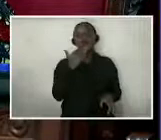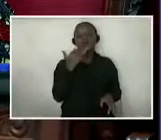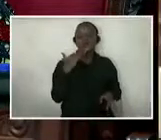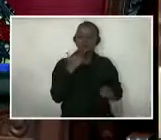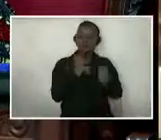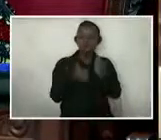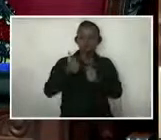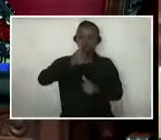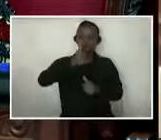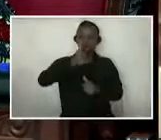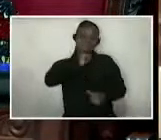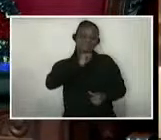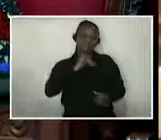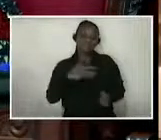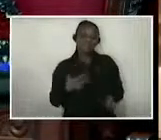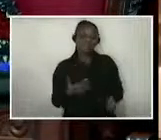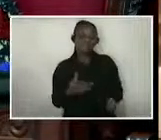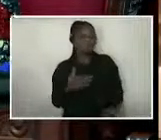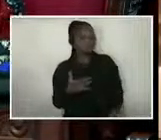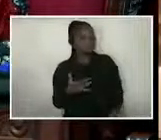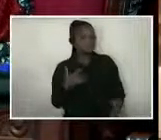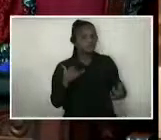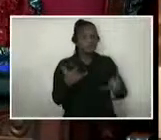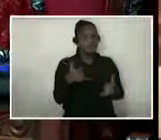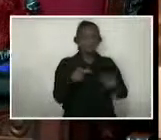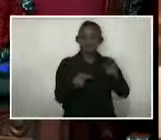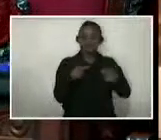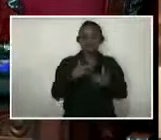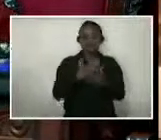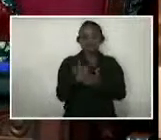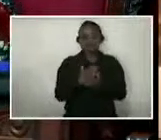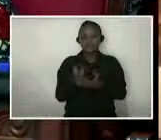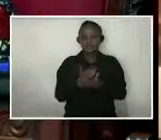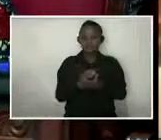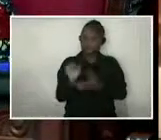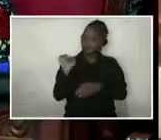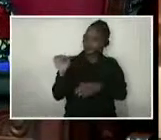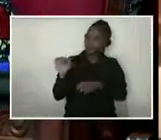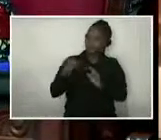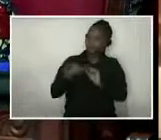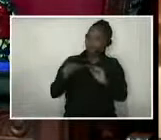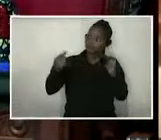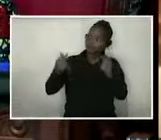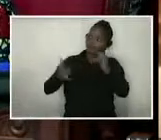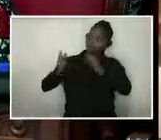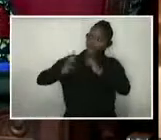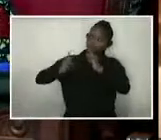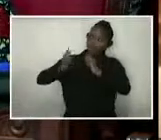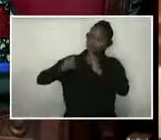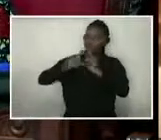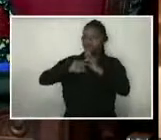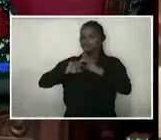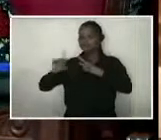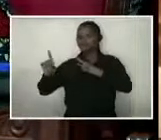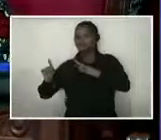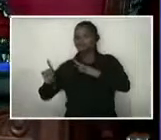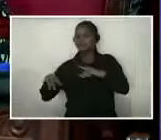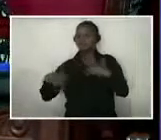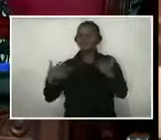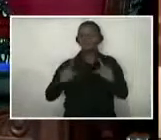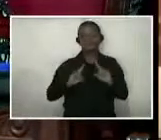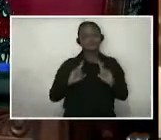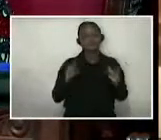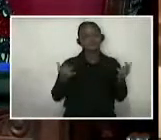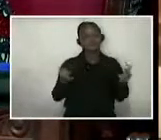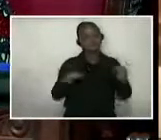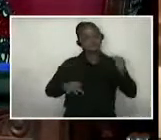left opposition cities to govern without interference. However, internal coalition politics is what has proved